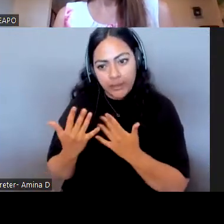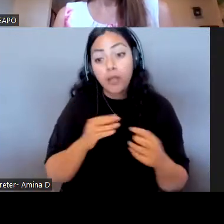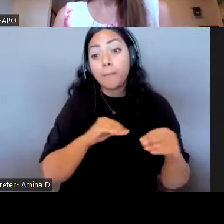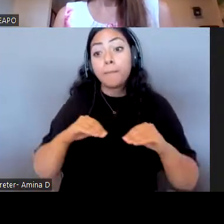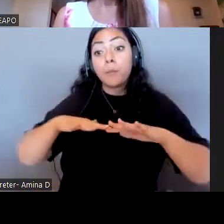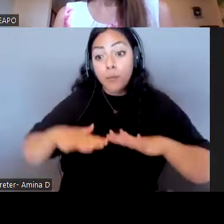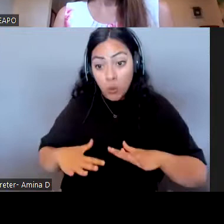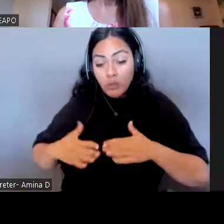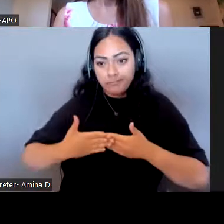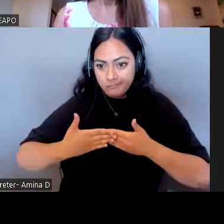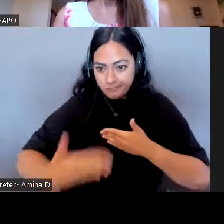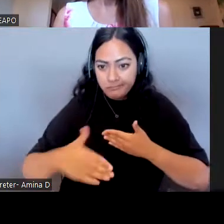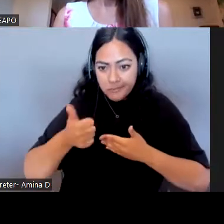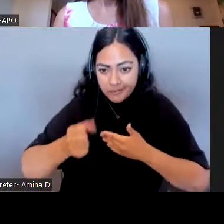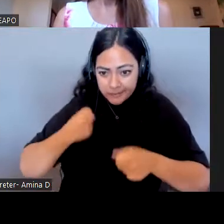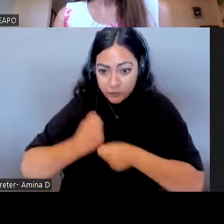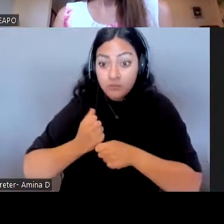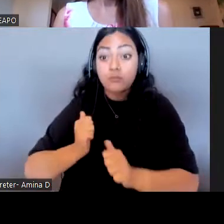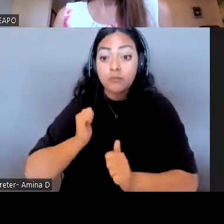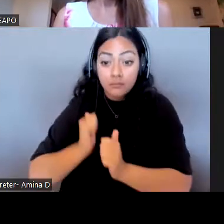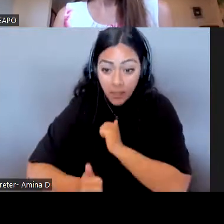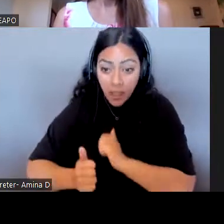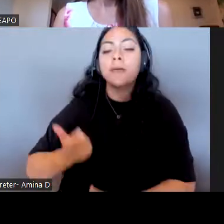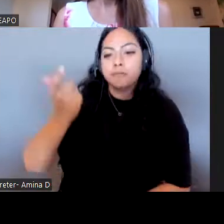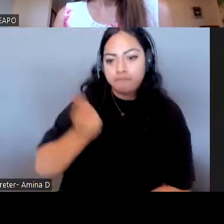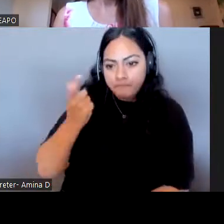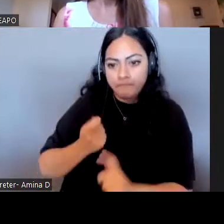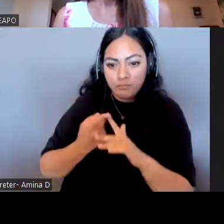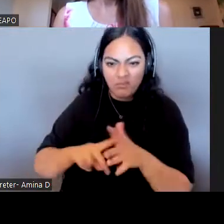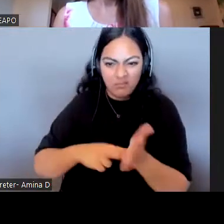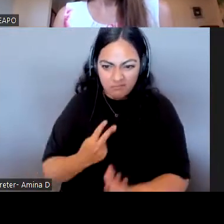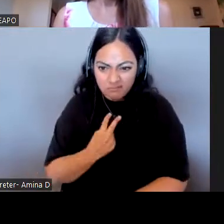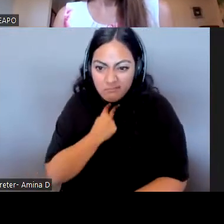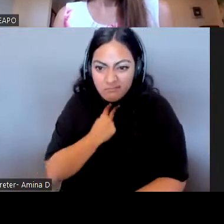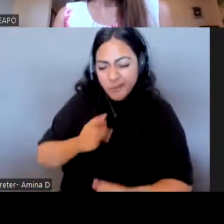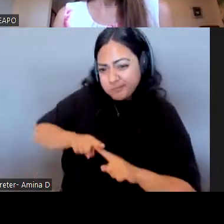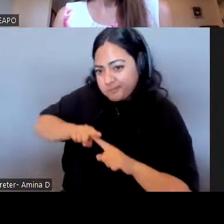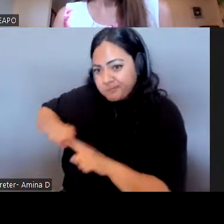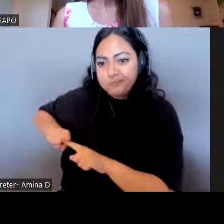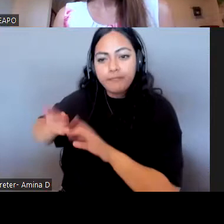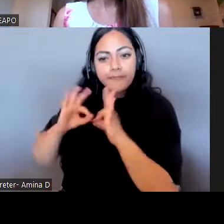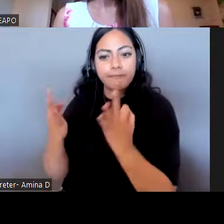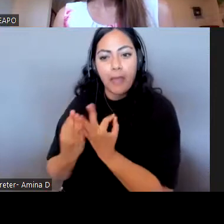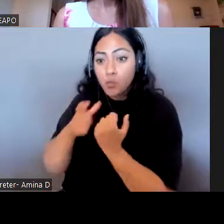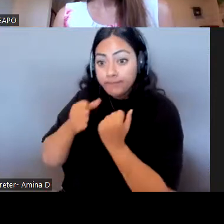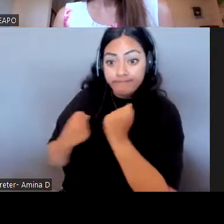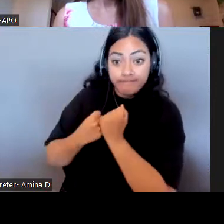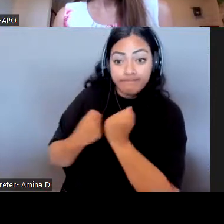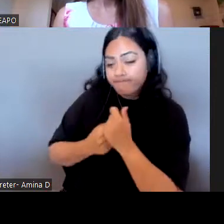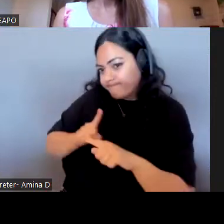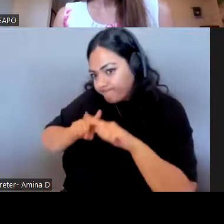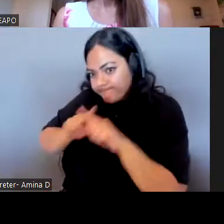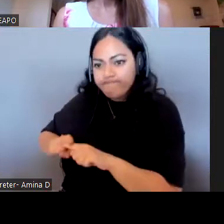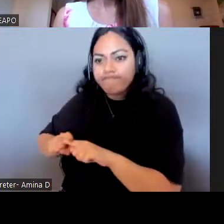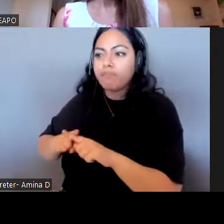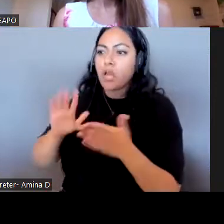on the abusers. So it helps with that isolation and works towards that isolation that abusers can use against them. And also it means that they don't